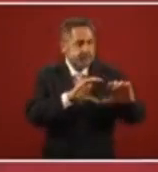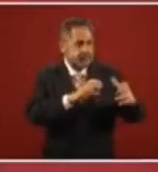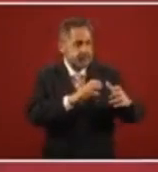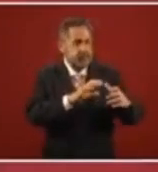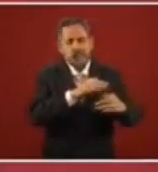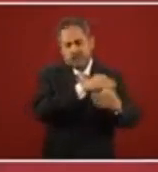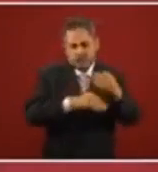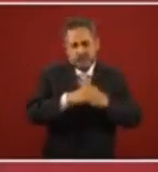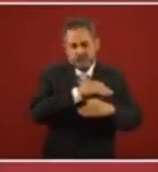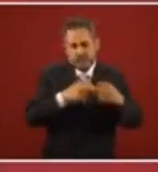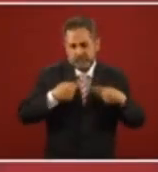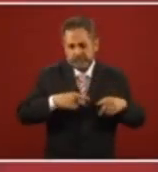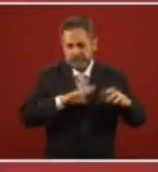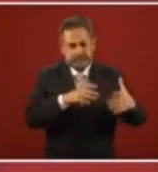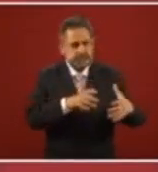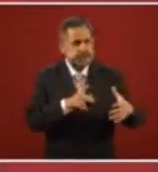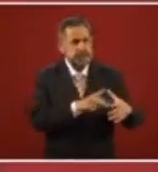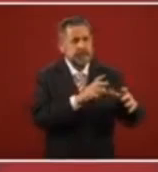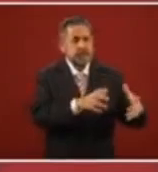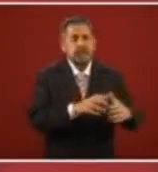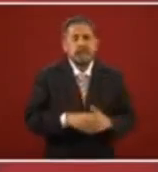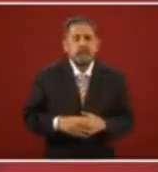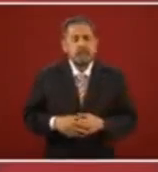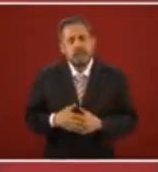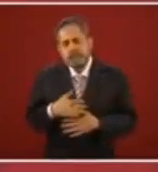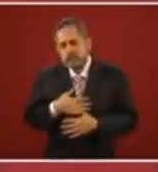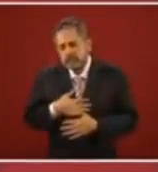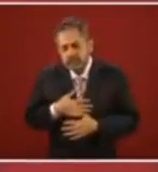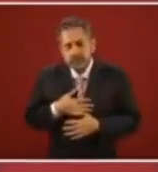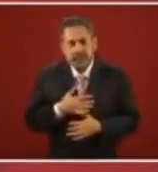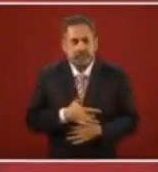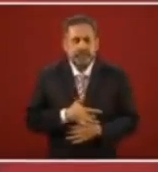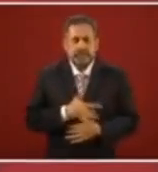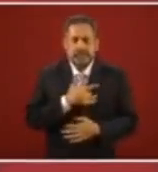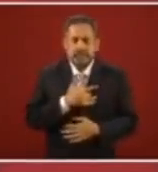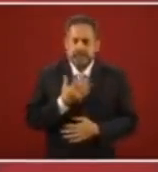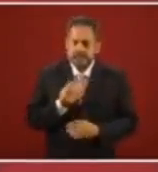llevan nuestro pésame